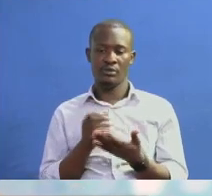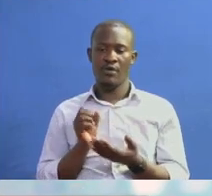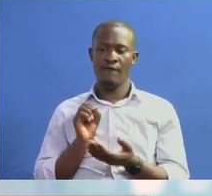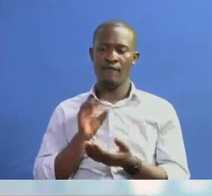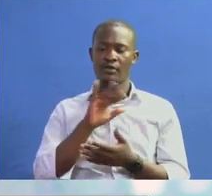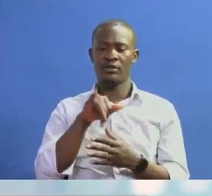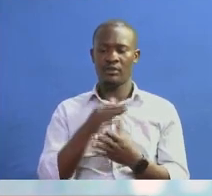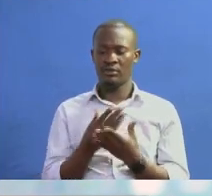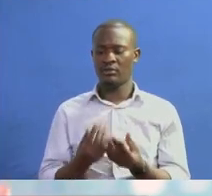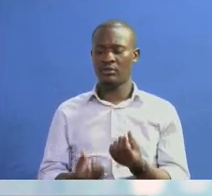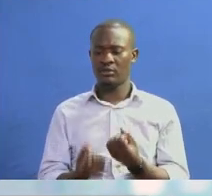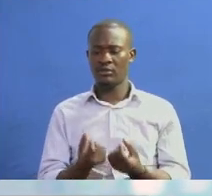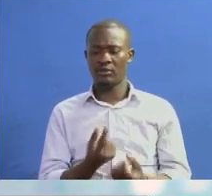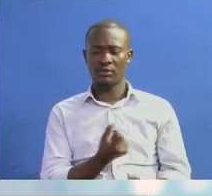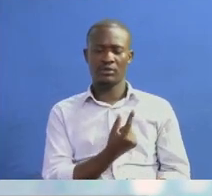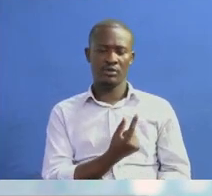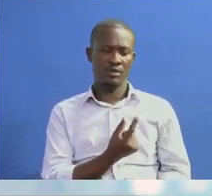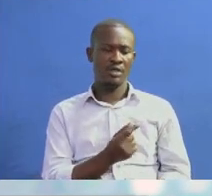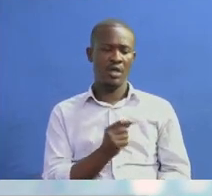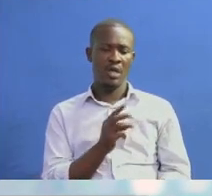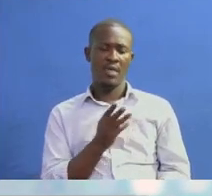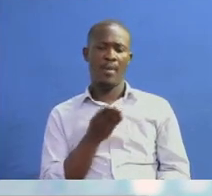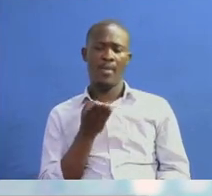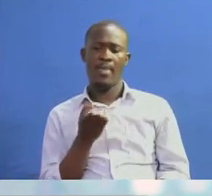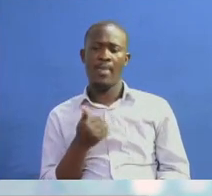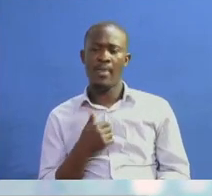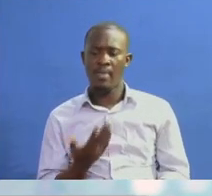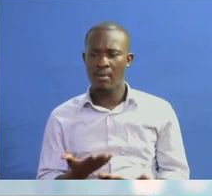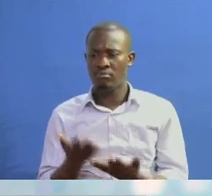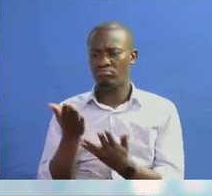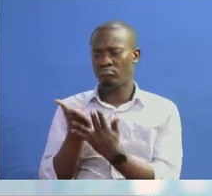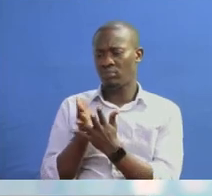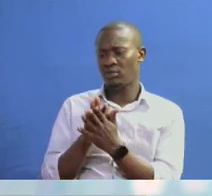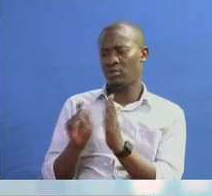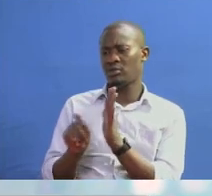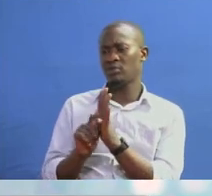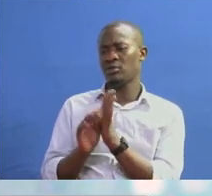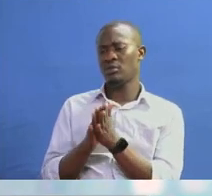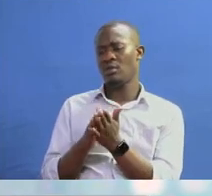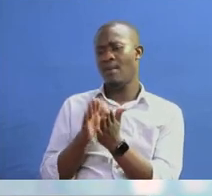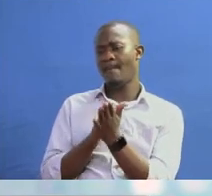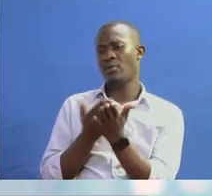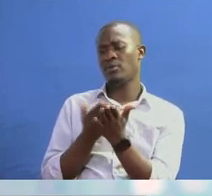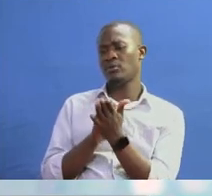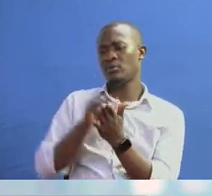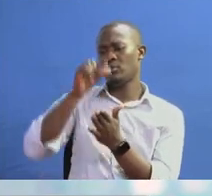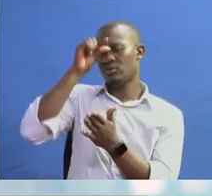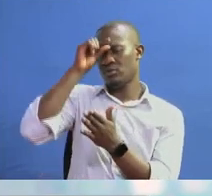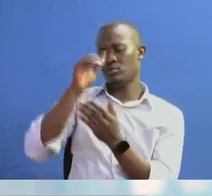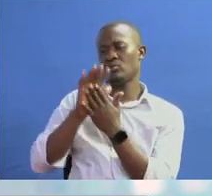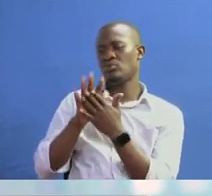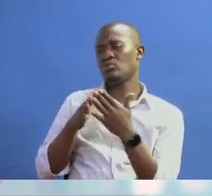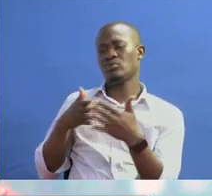and seedlings was their medium-term proposal of the government to curb the